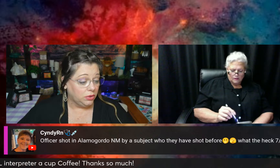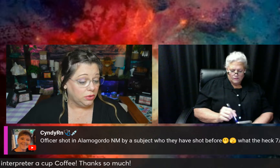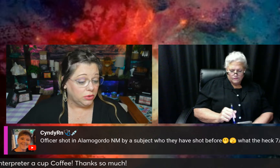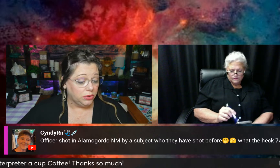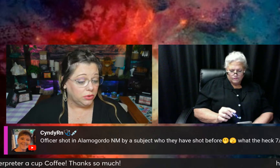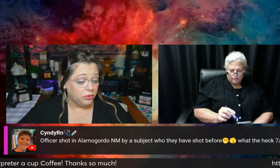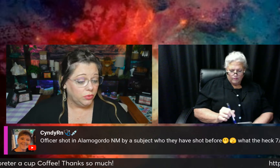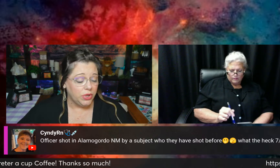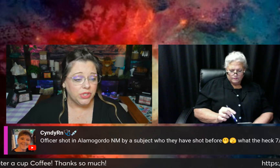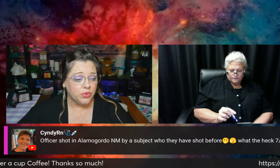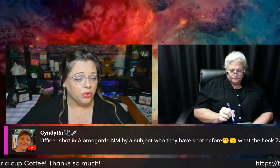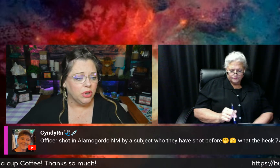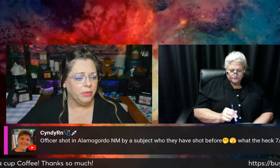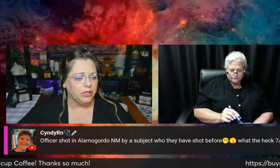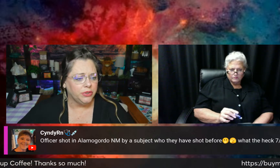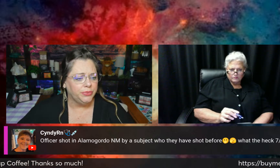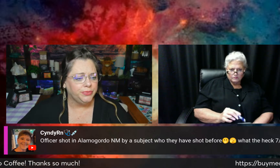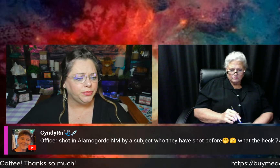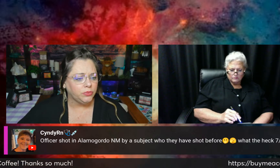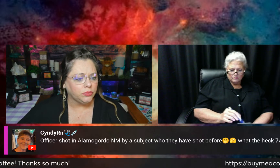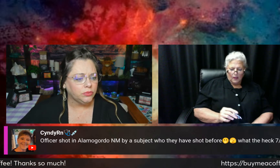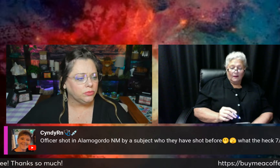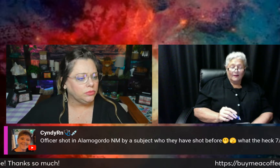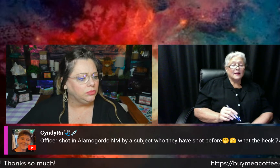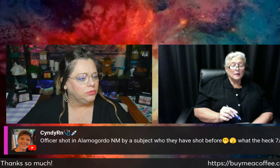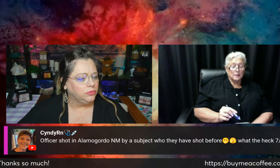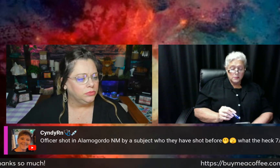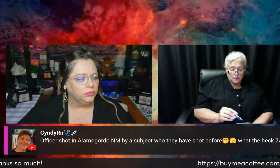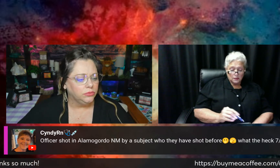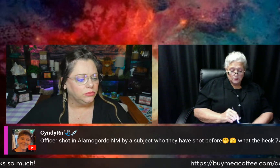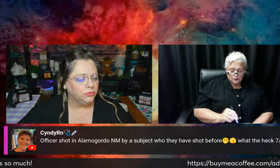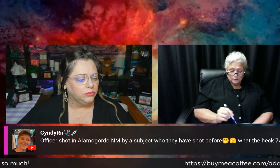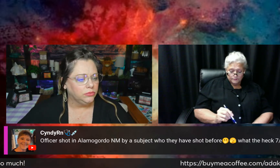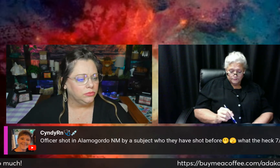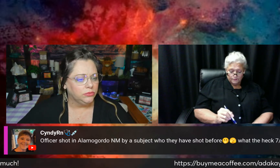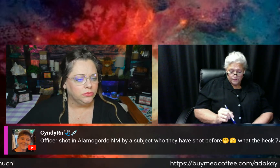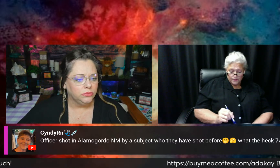Oh, what is this world coming to? An end.